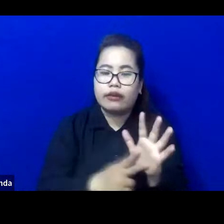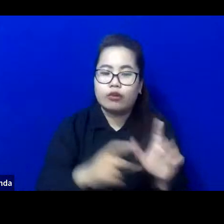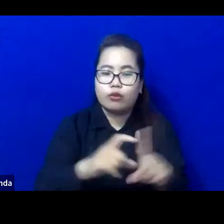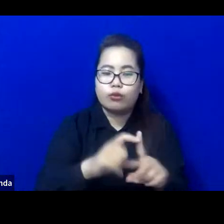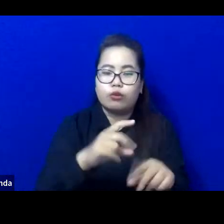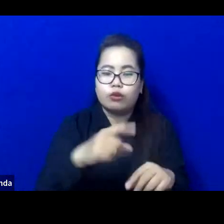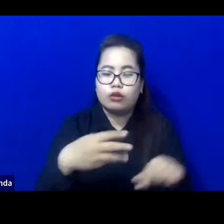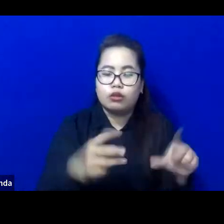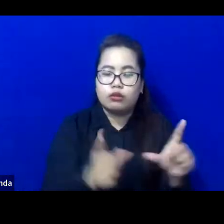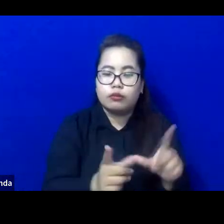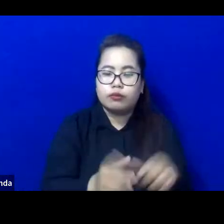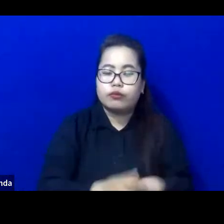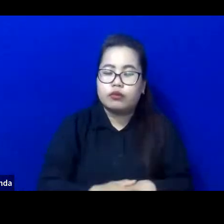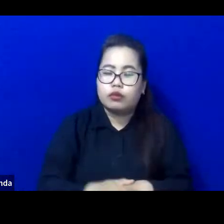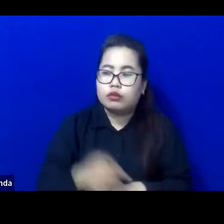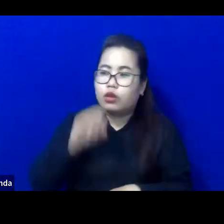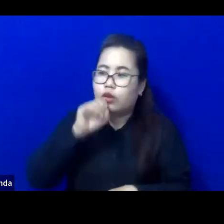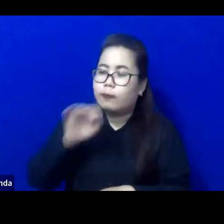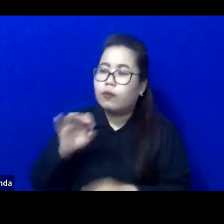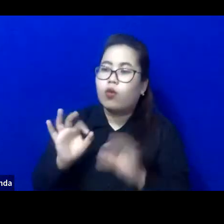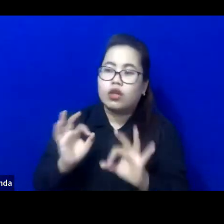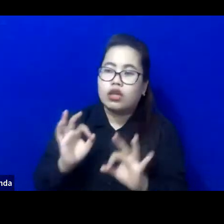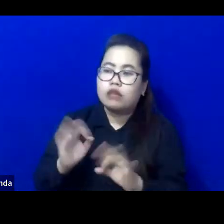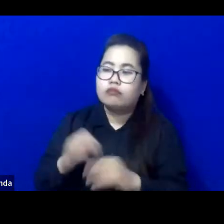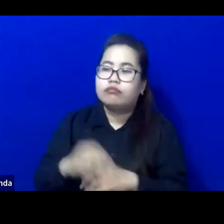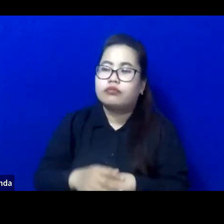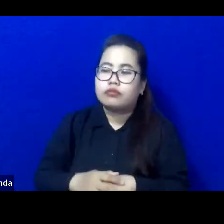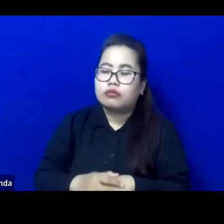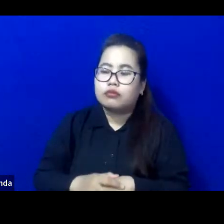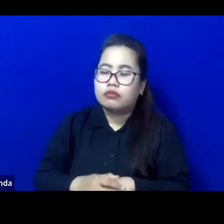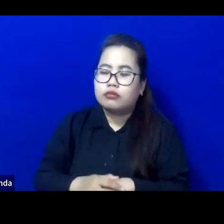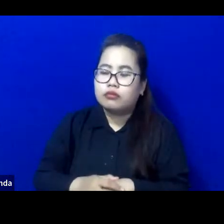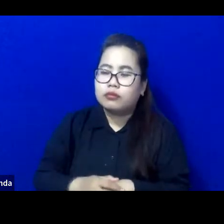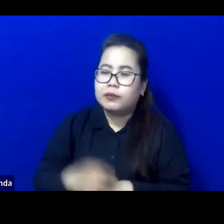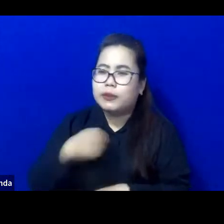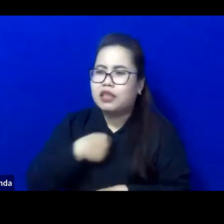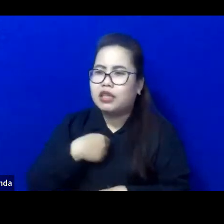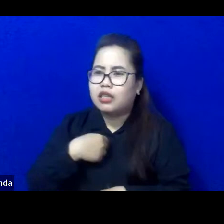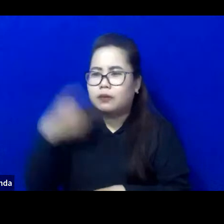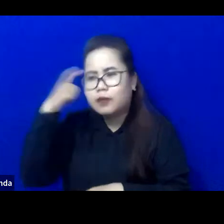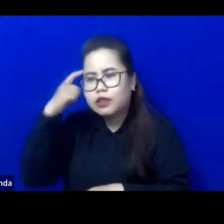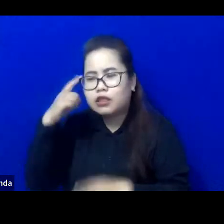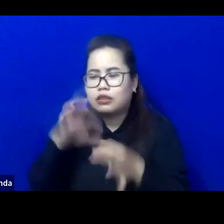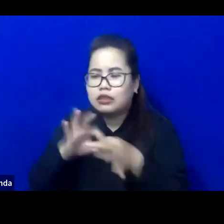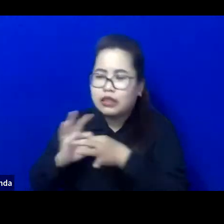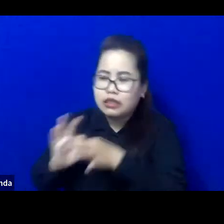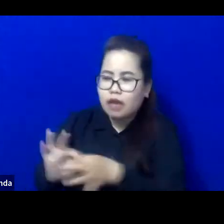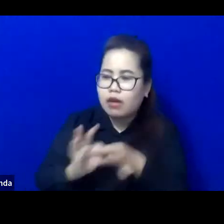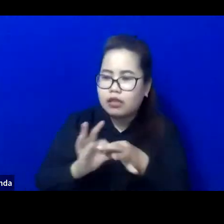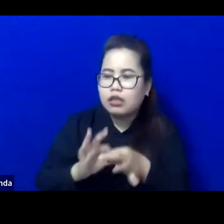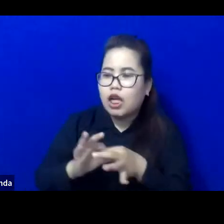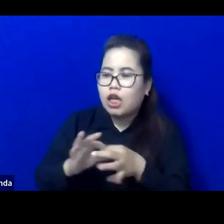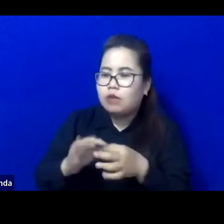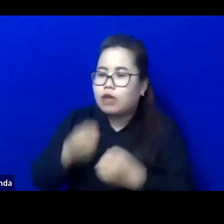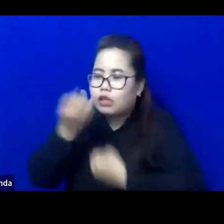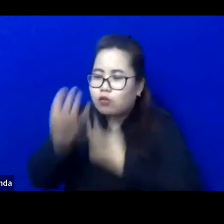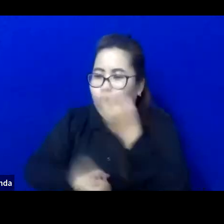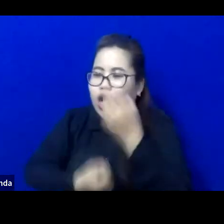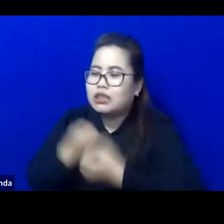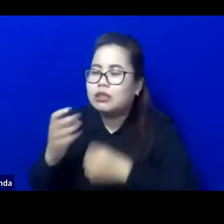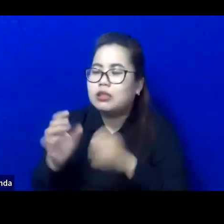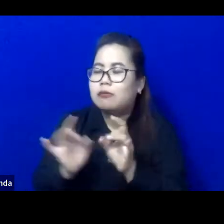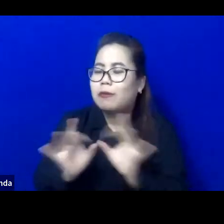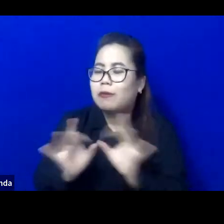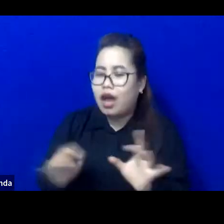I think working together and exploring different possibilities is the way of how to do that. I mean, it's definitely